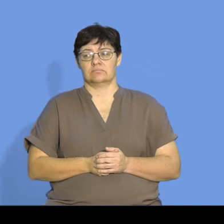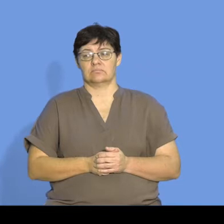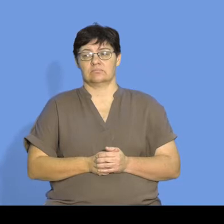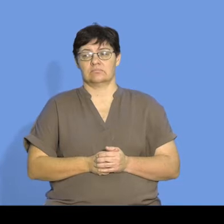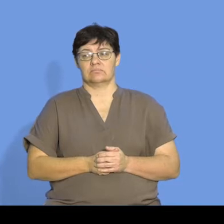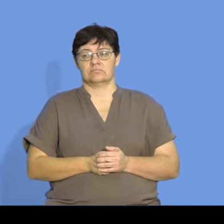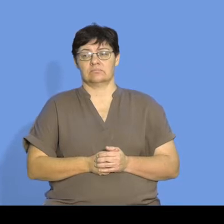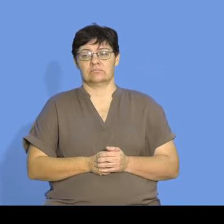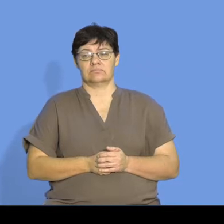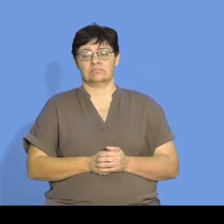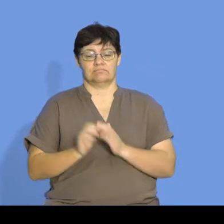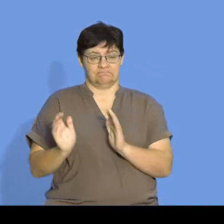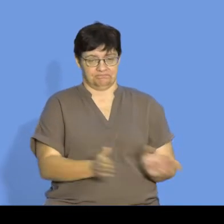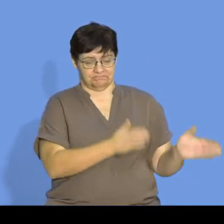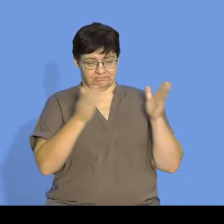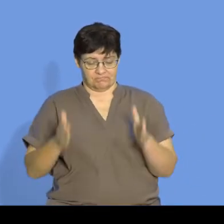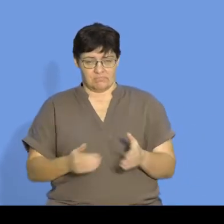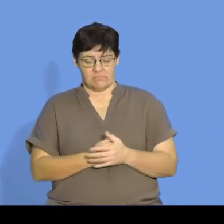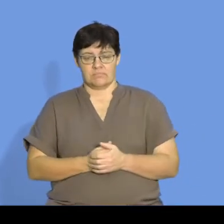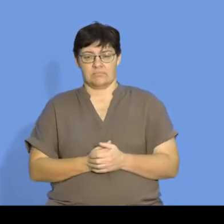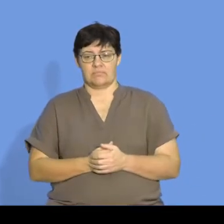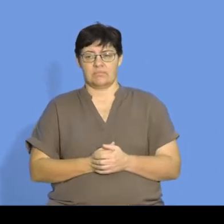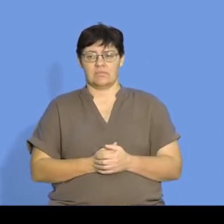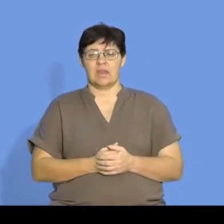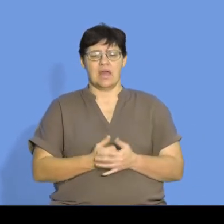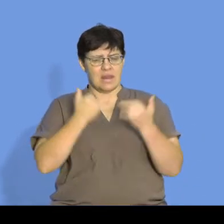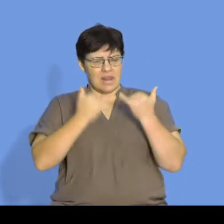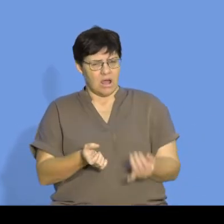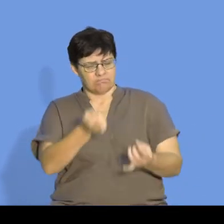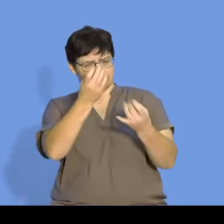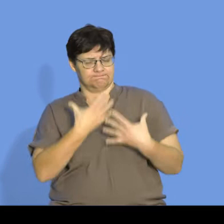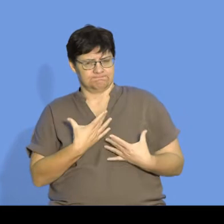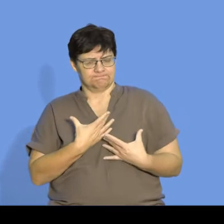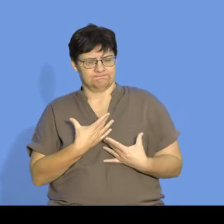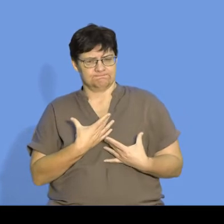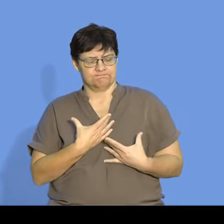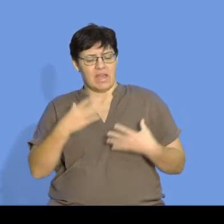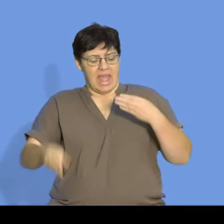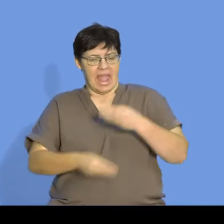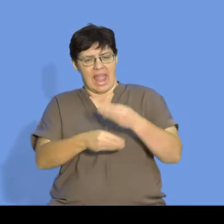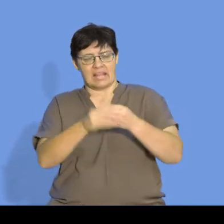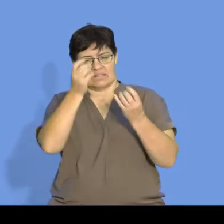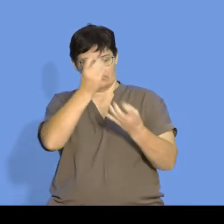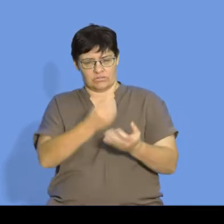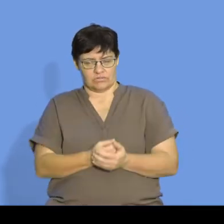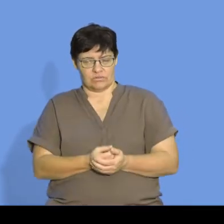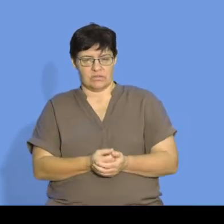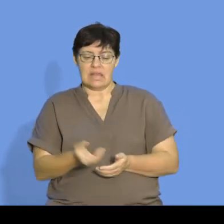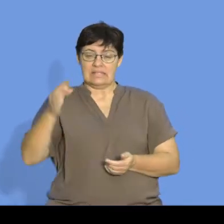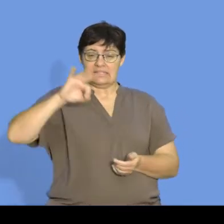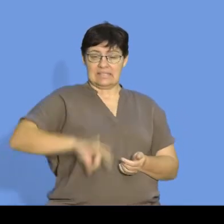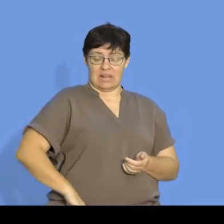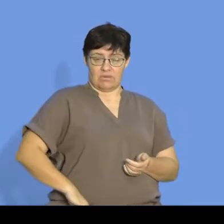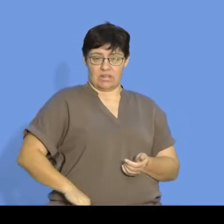Okay, let's move on to the next slide. Now we are told in the additional information, we